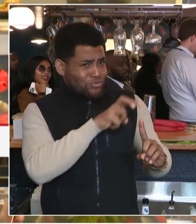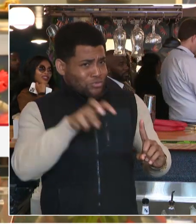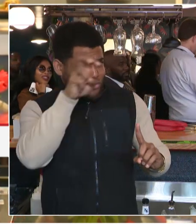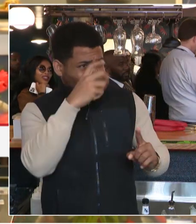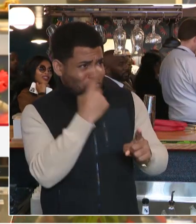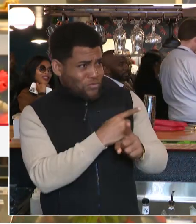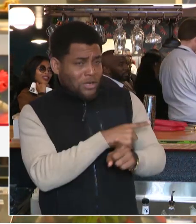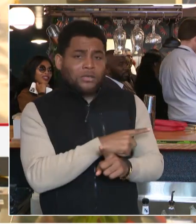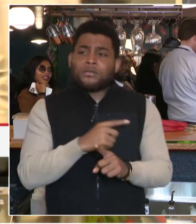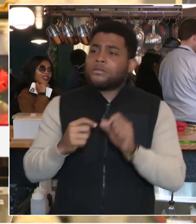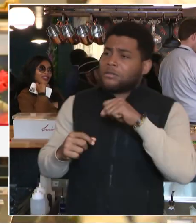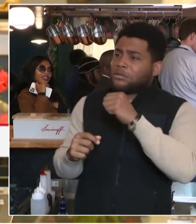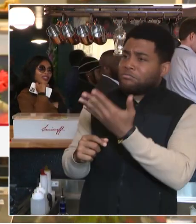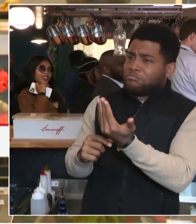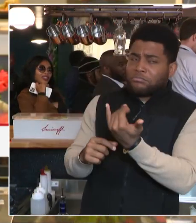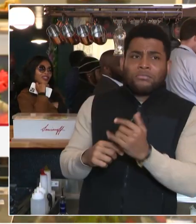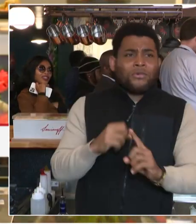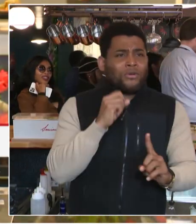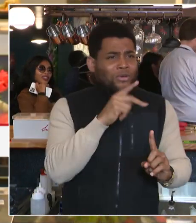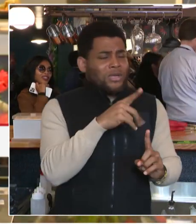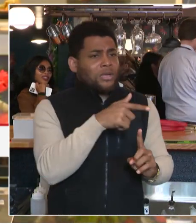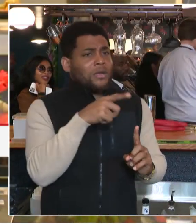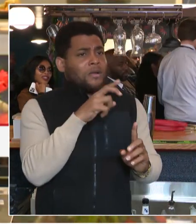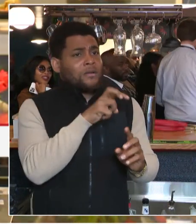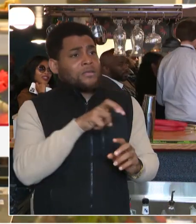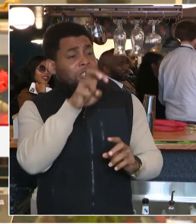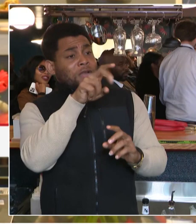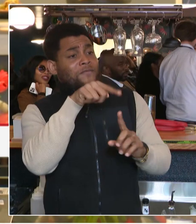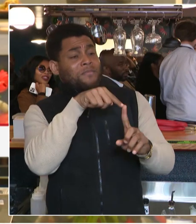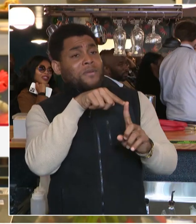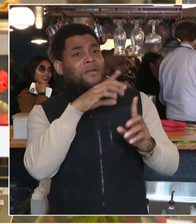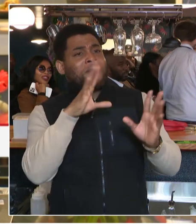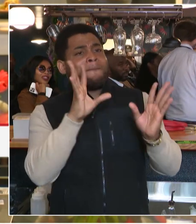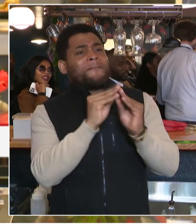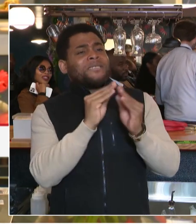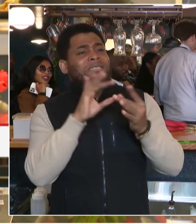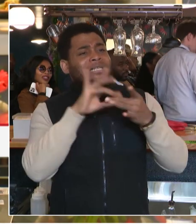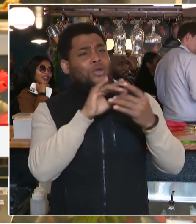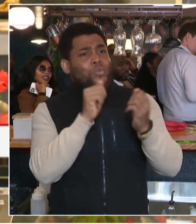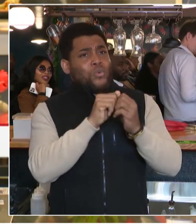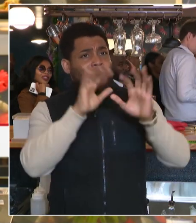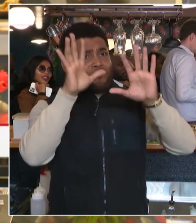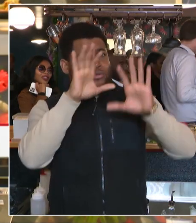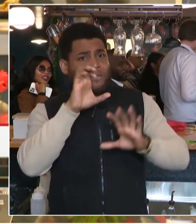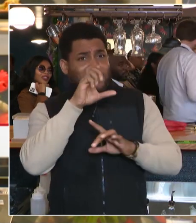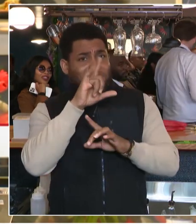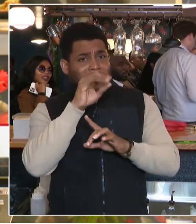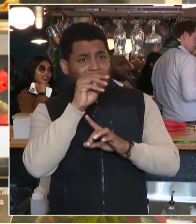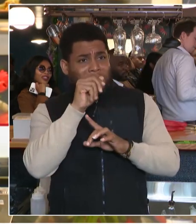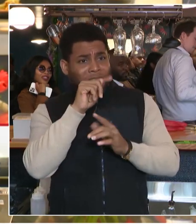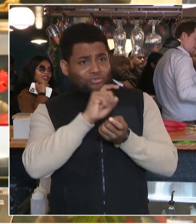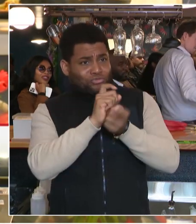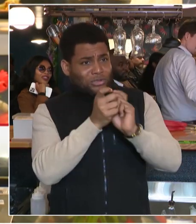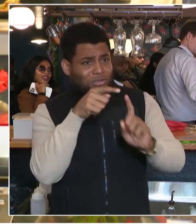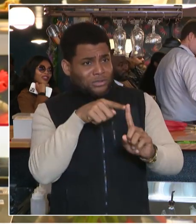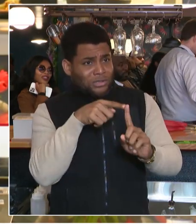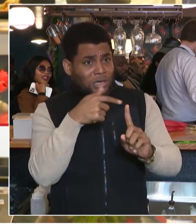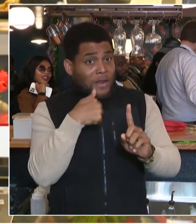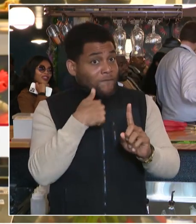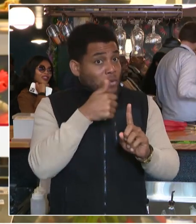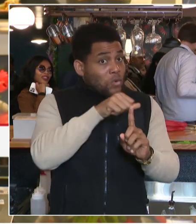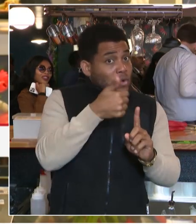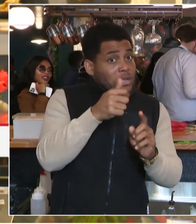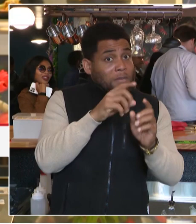meetings beyond climate change meetings? Did you talk with any local businesses there that might invest in DC, or